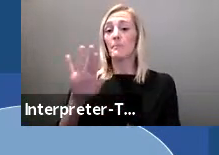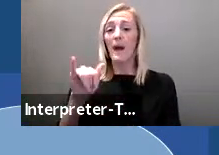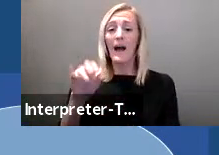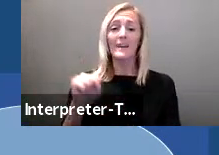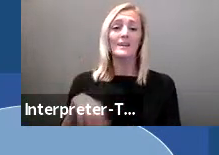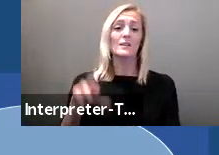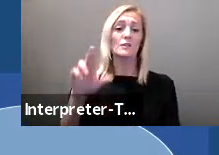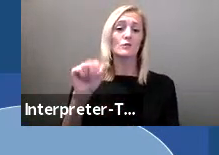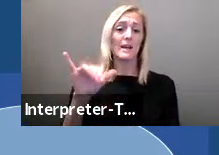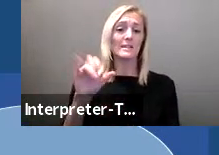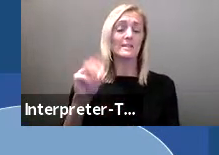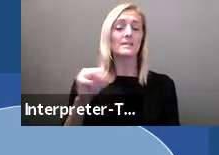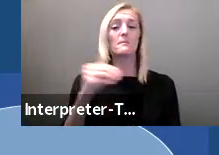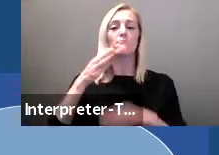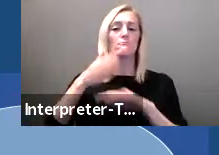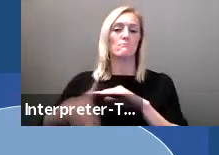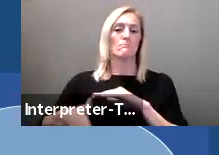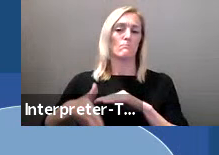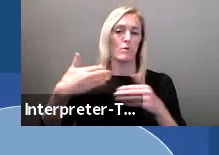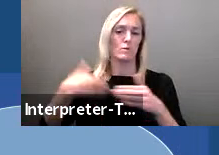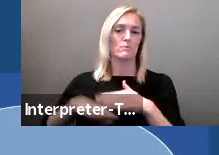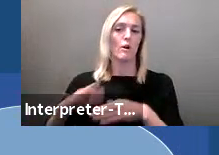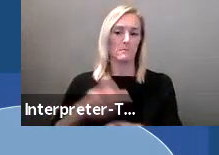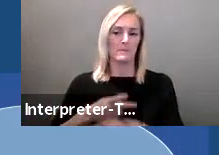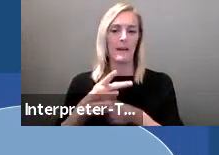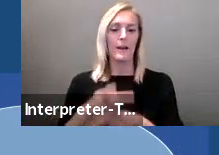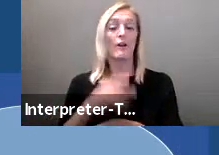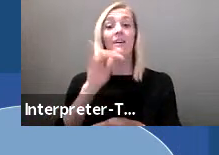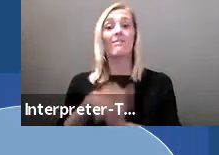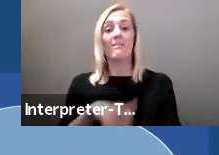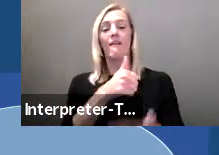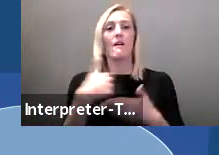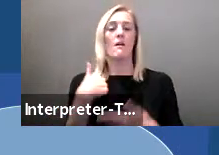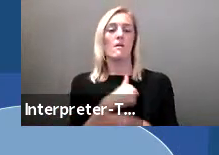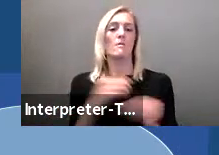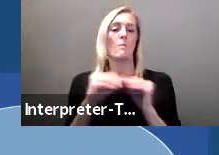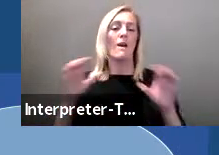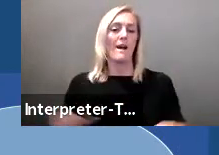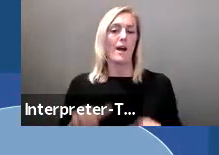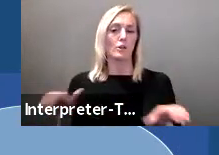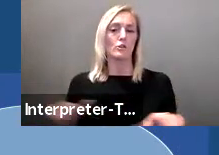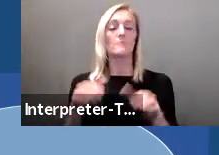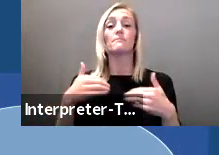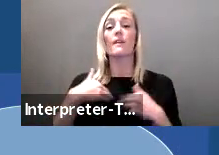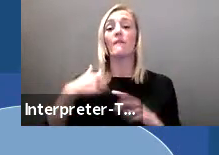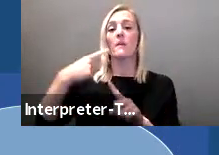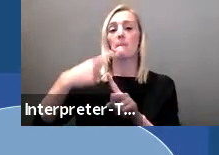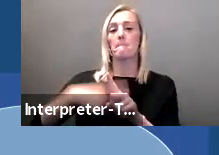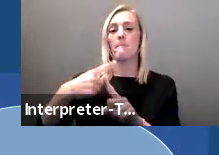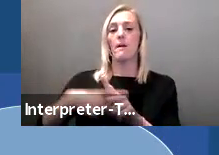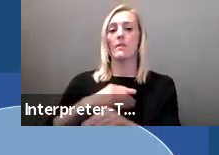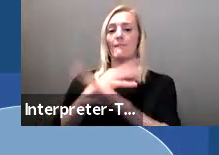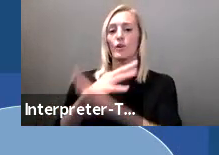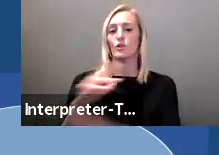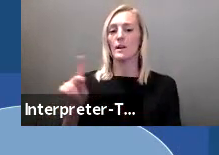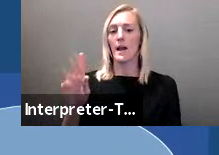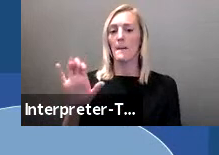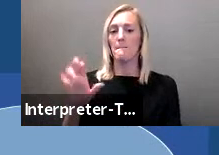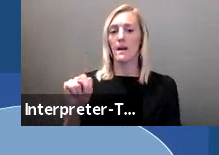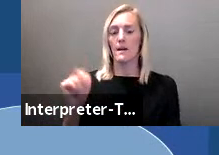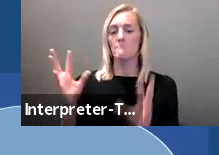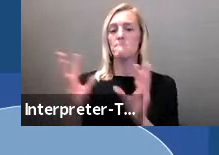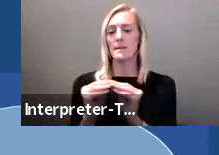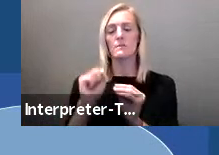this knowledge then allows us together to have action. And we have monthly virtual KBIN meetings. So we are being